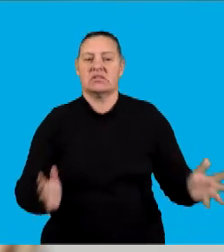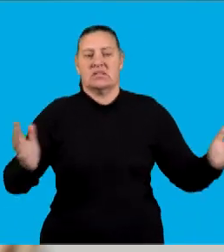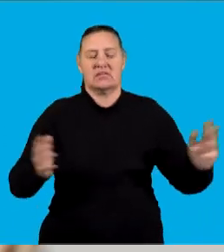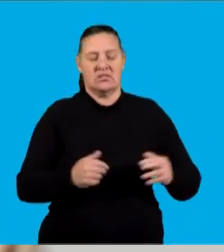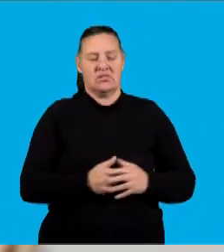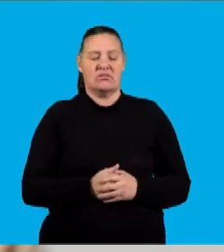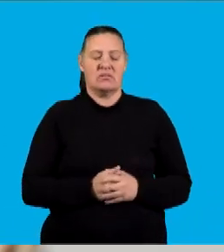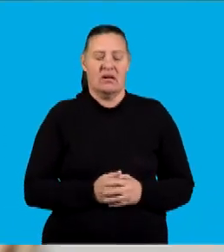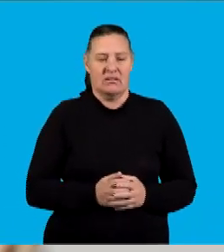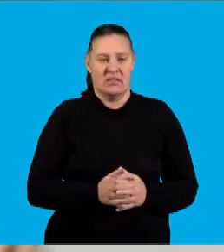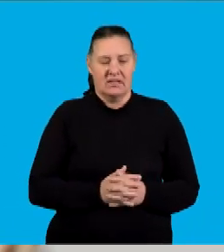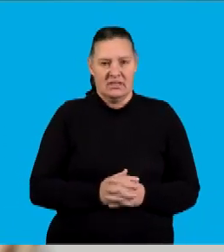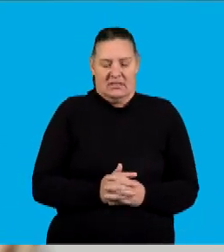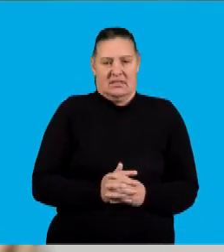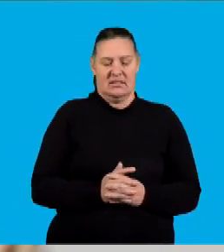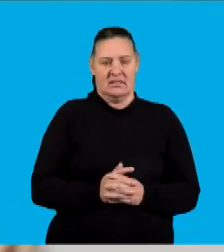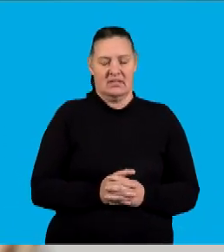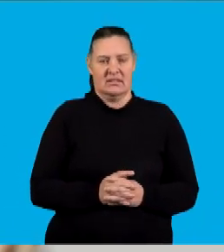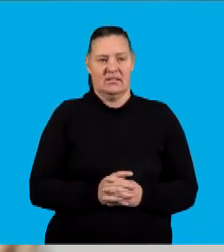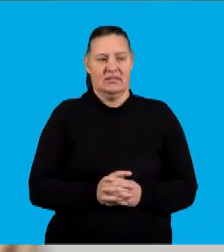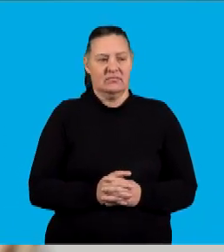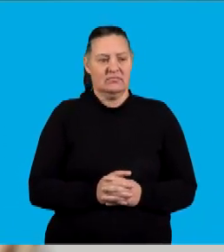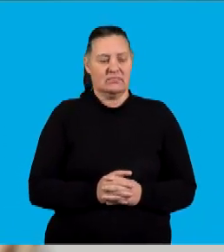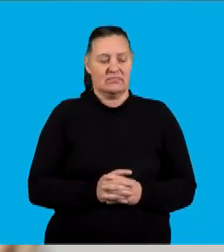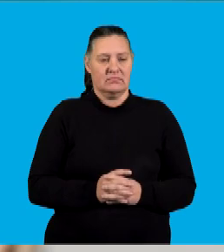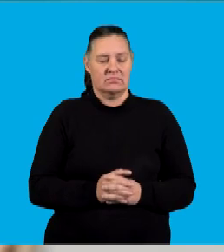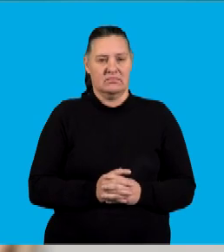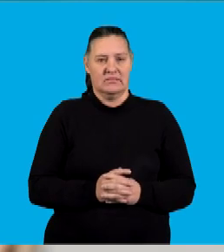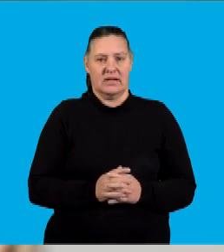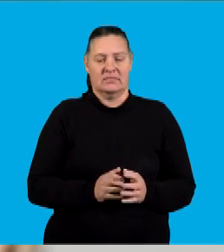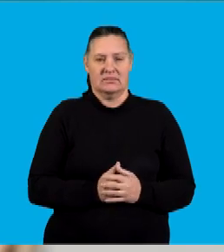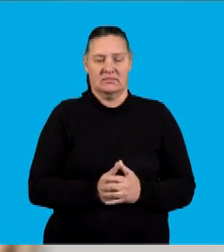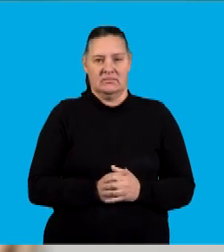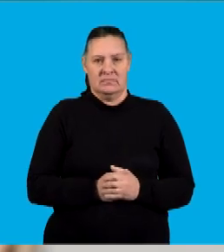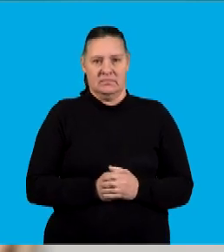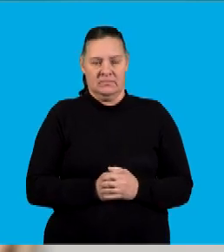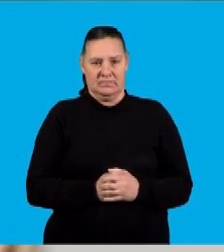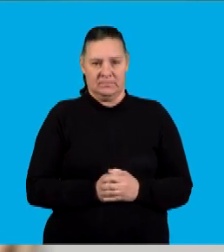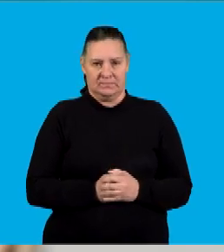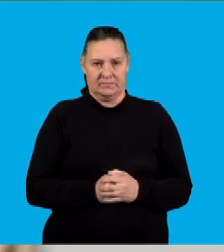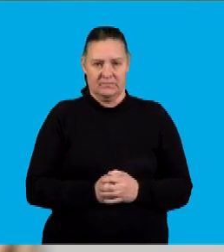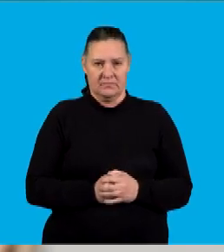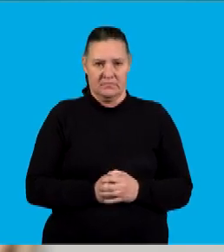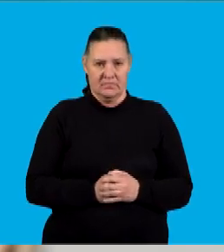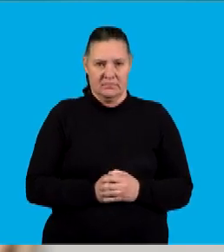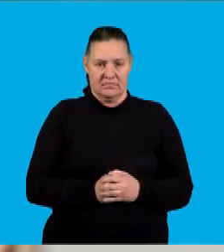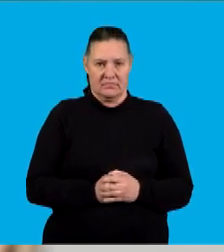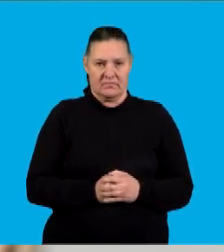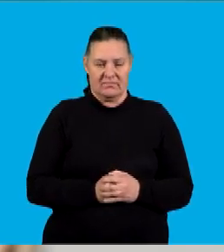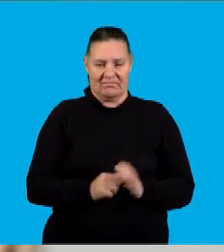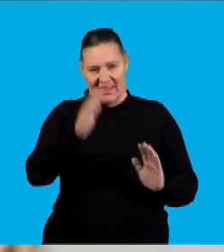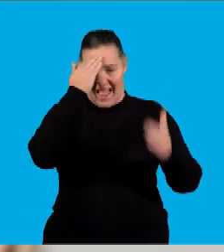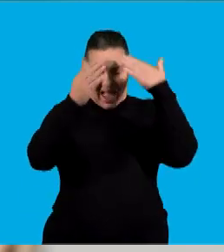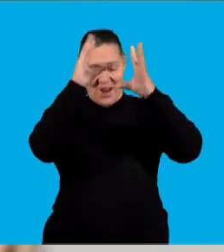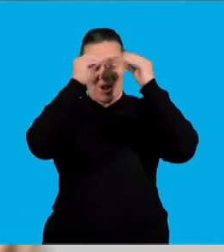Hello learners, and welcome to today's lesson of linear graphs, determining intercept, gradient, and the equation of